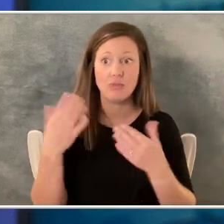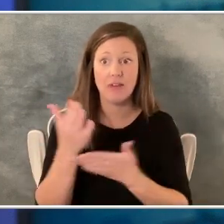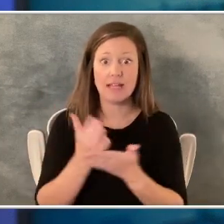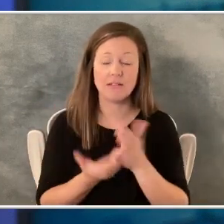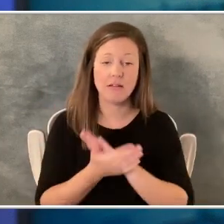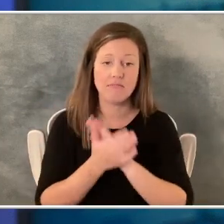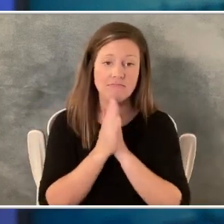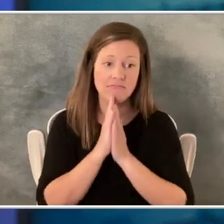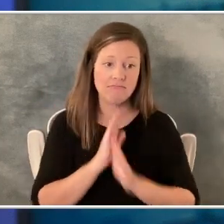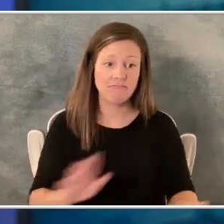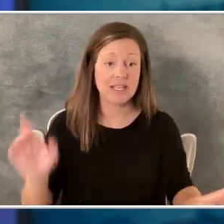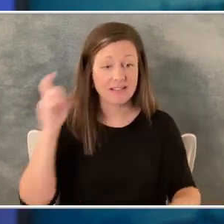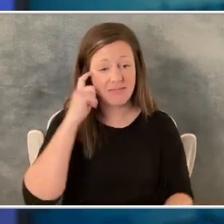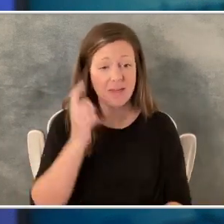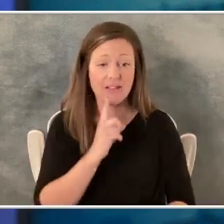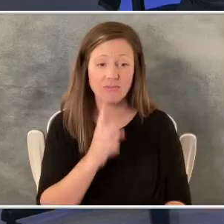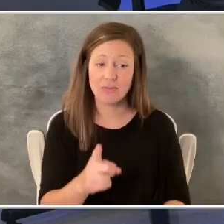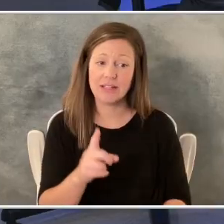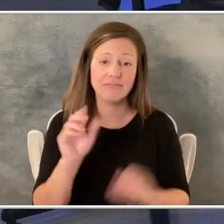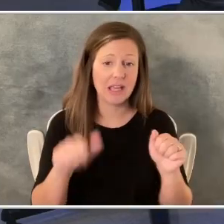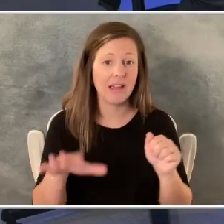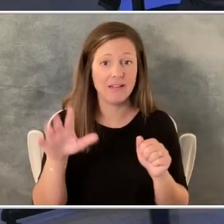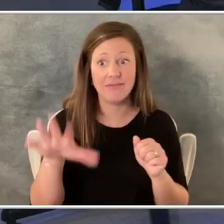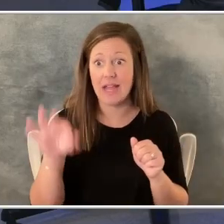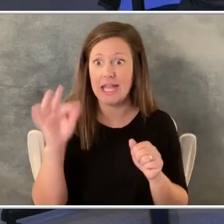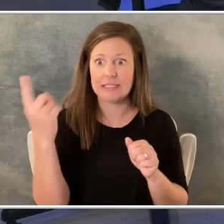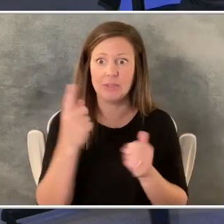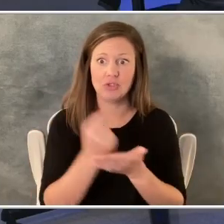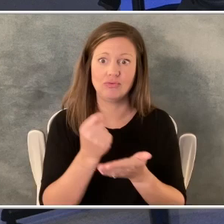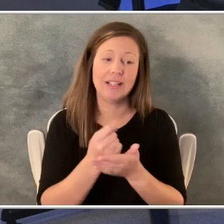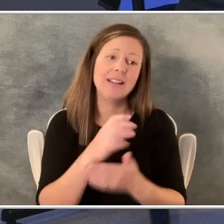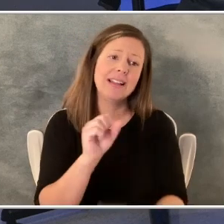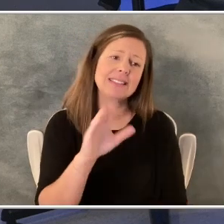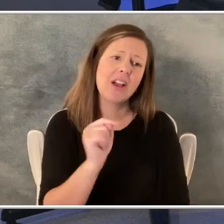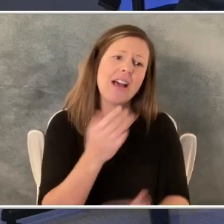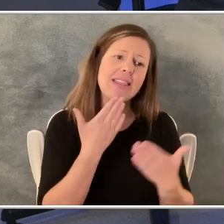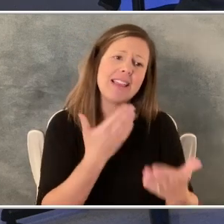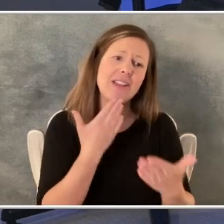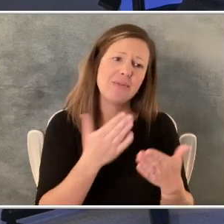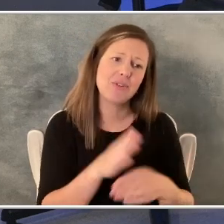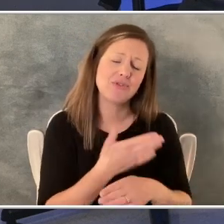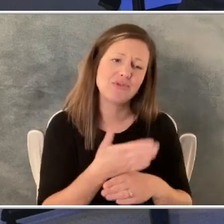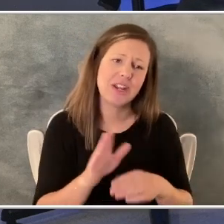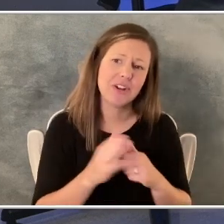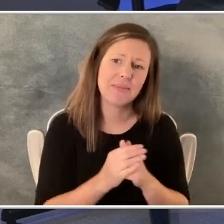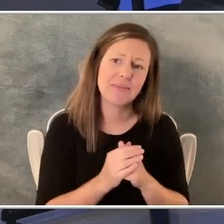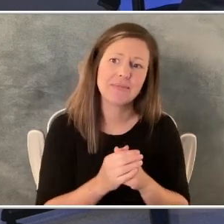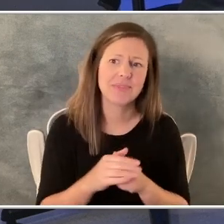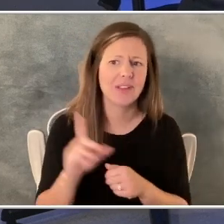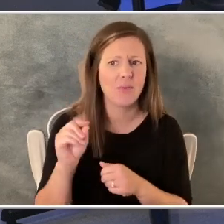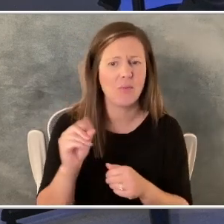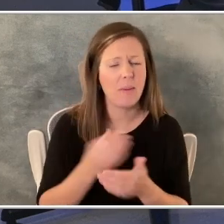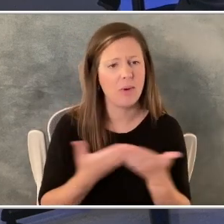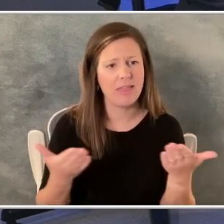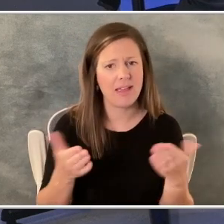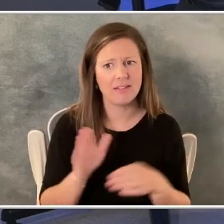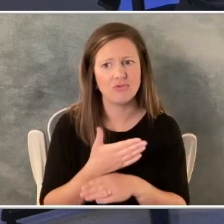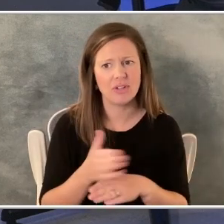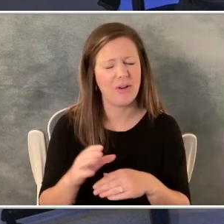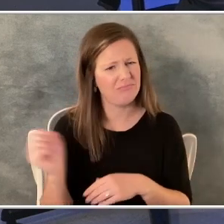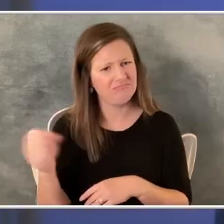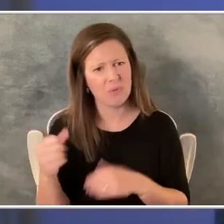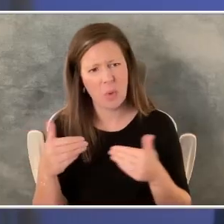that's treatable at this point. Thank you for being with us. Scott, thanks for sharing your story too. One thing else I'd like to say. Jump in there. We got time.